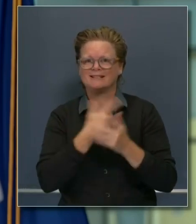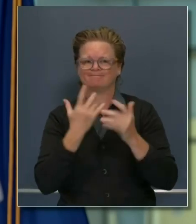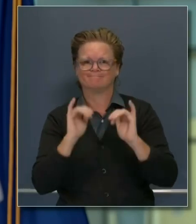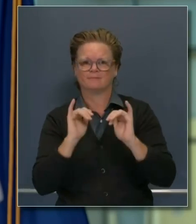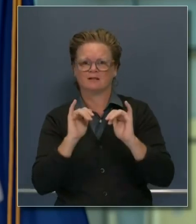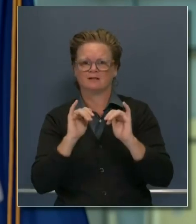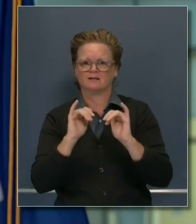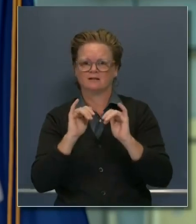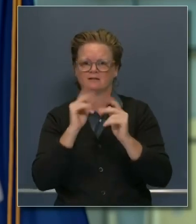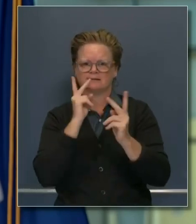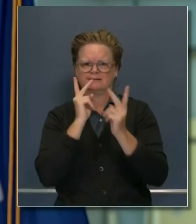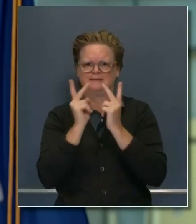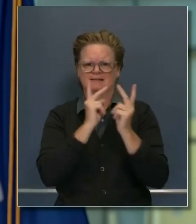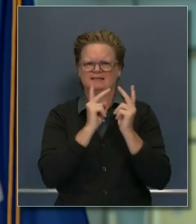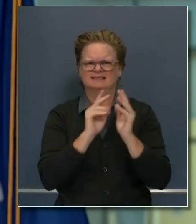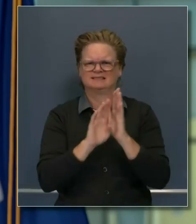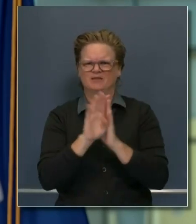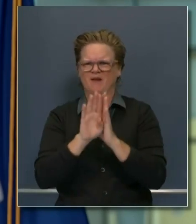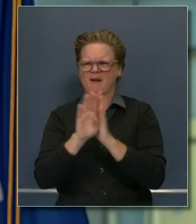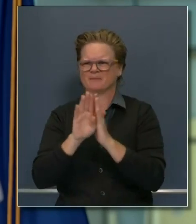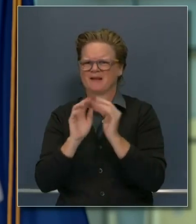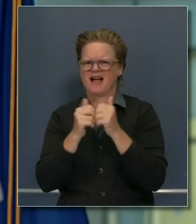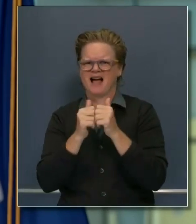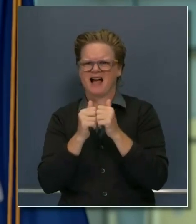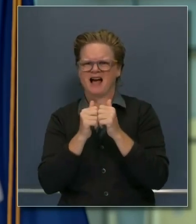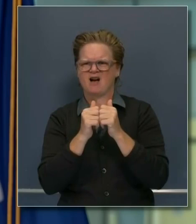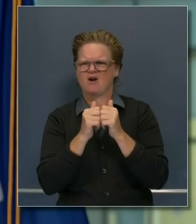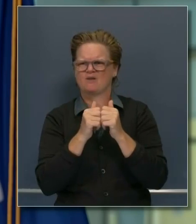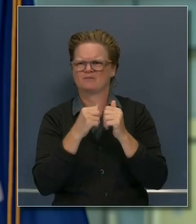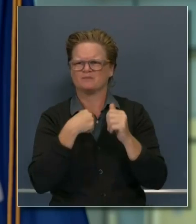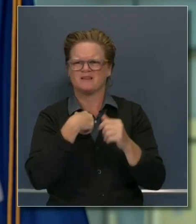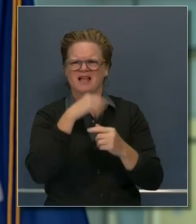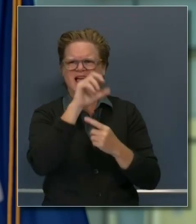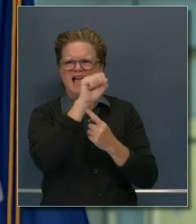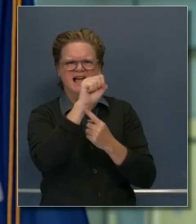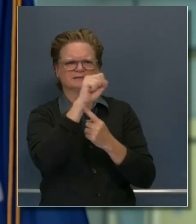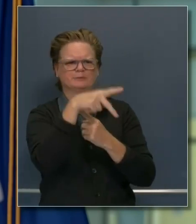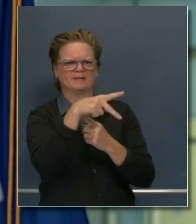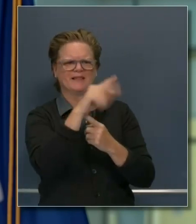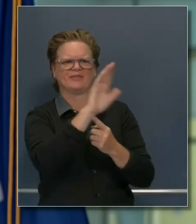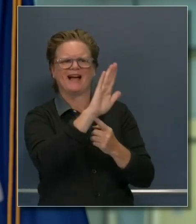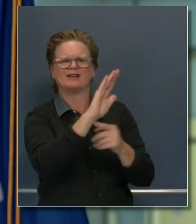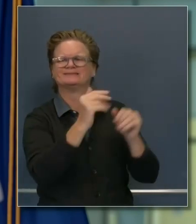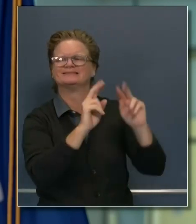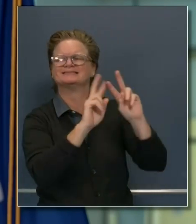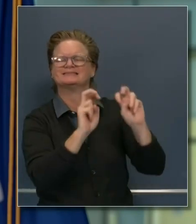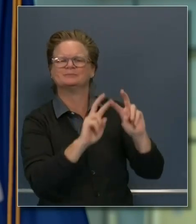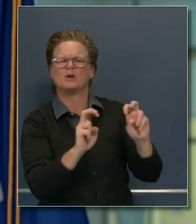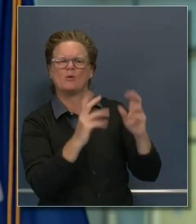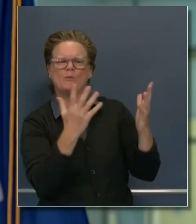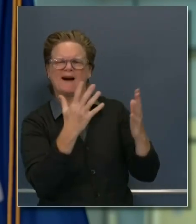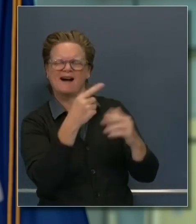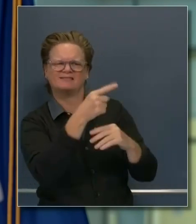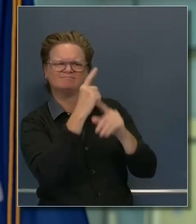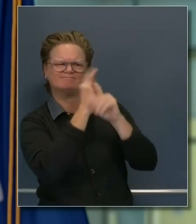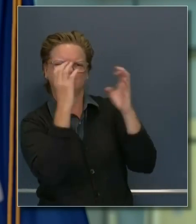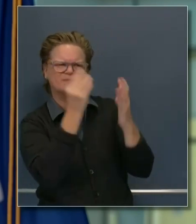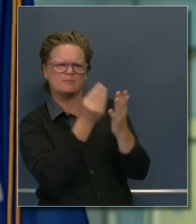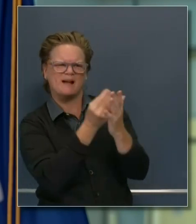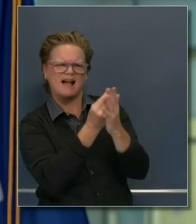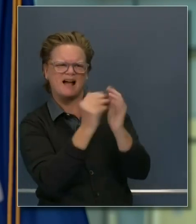even beyond this S&P's assessment, we certainly will assess the condition of that fund and our